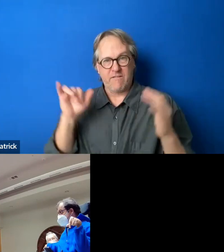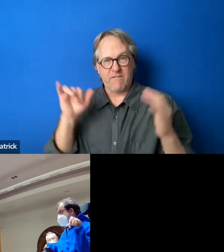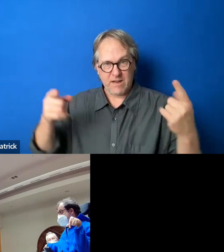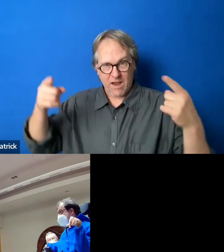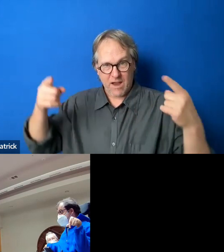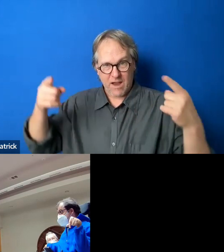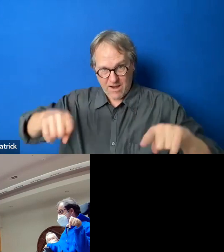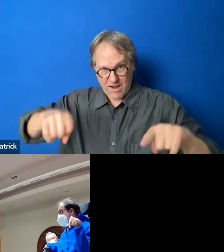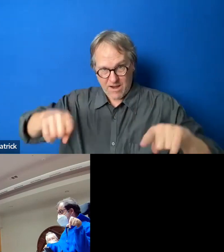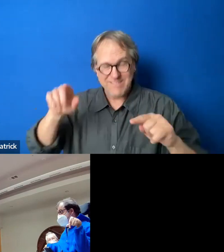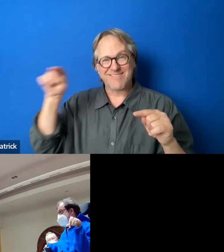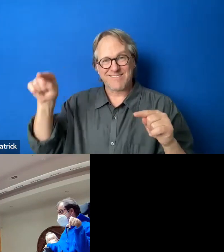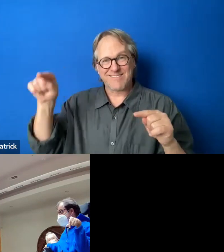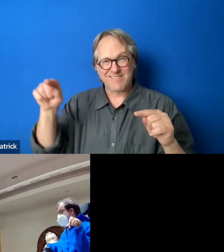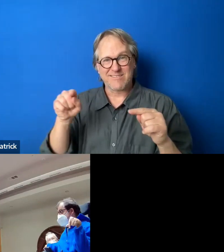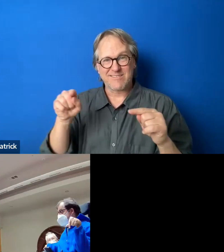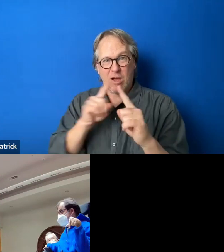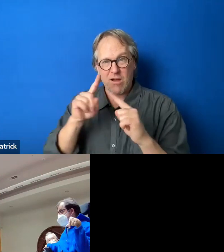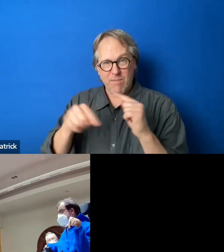because